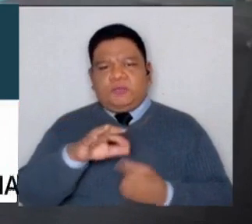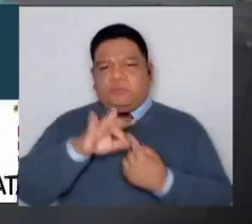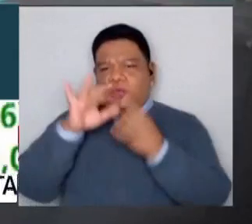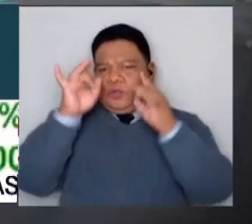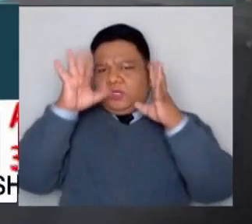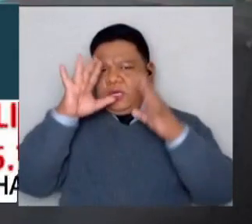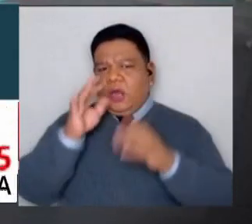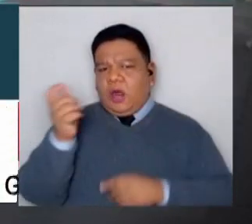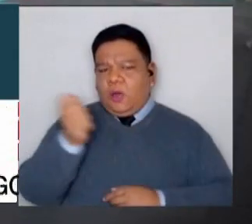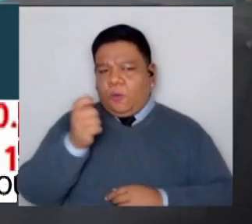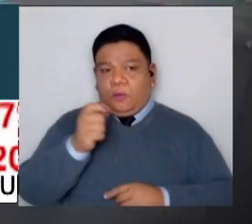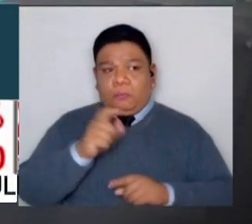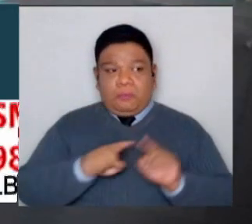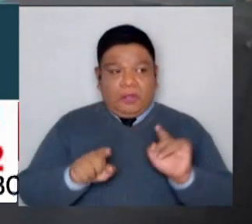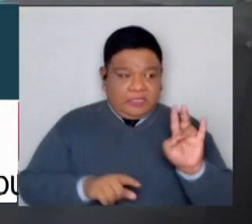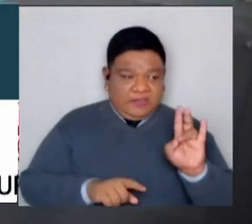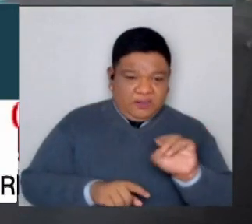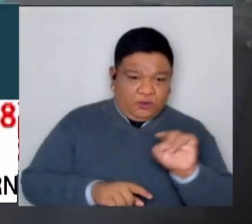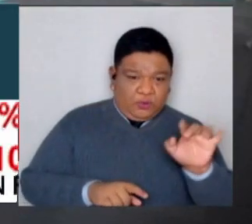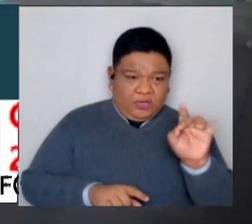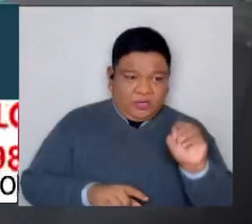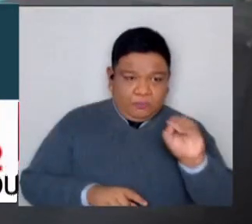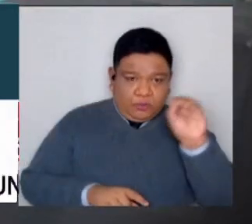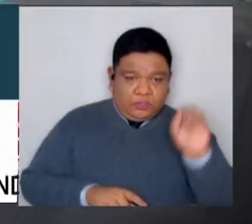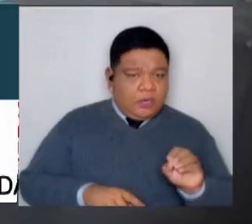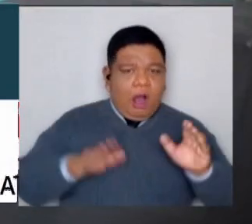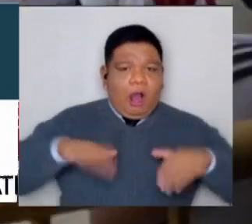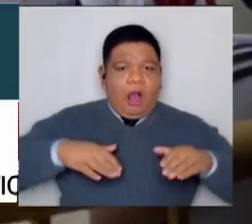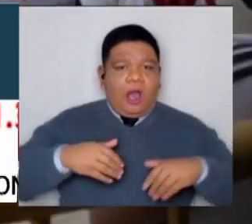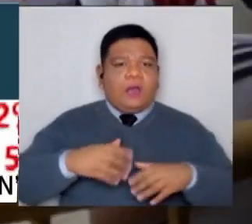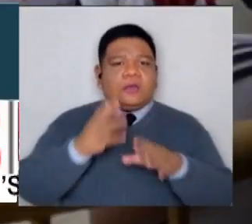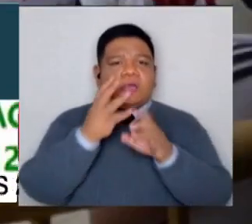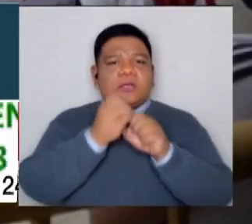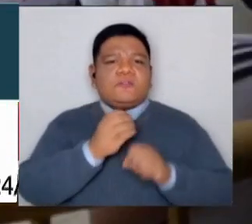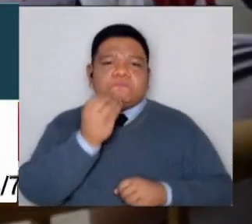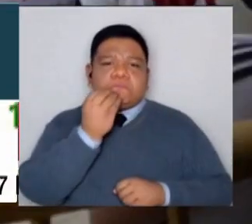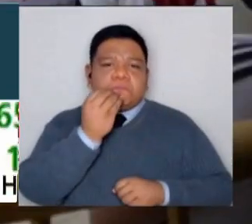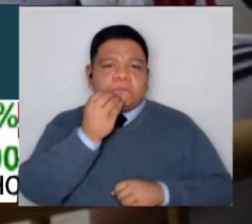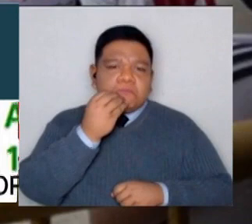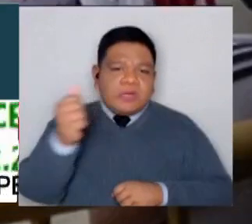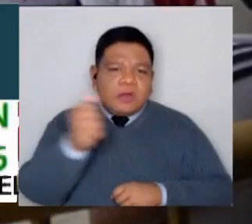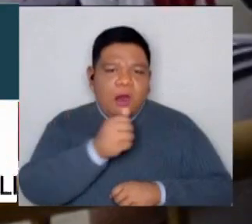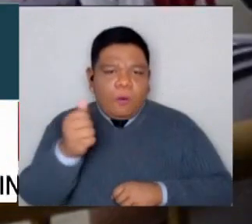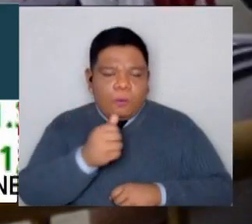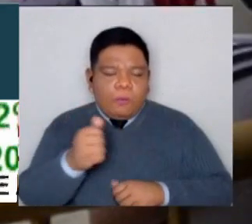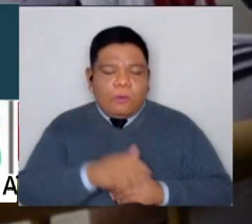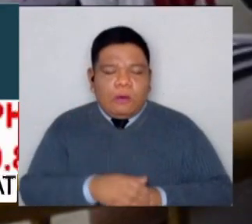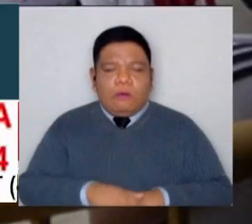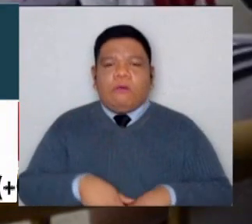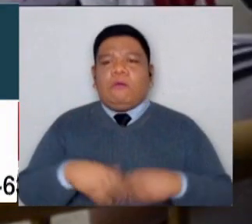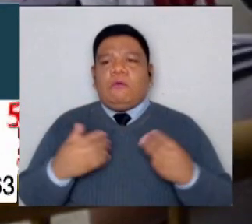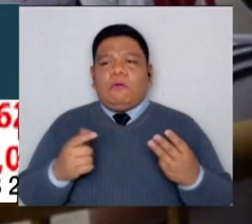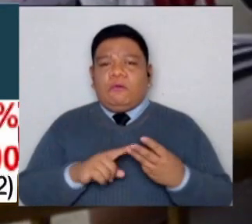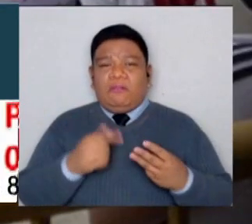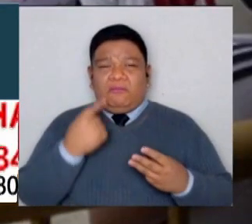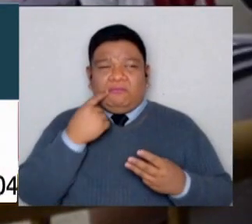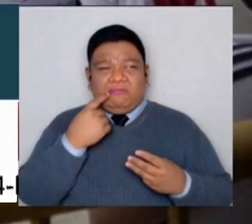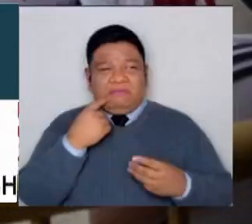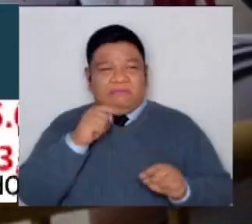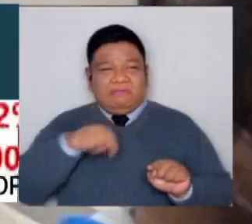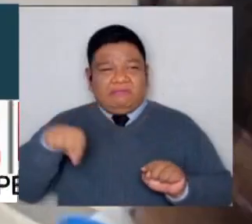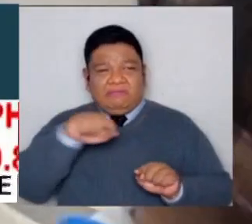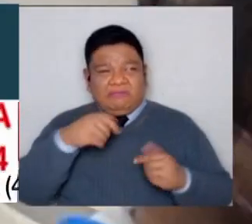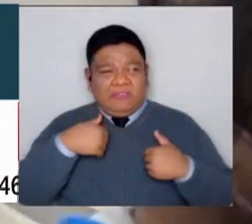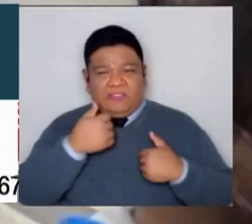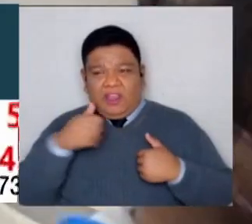received their meal, accommodation, transportation allowance. No healthcare worker who contracted COVID, he said, has received compensation. Ciazon is